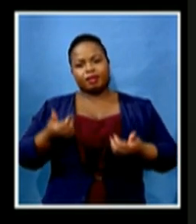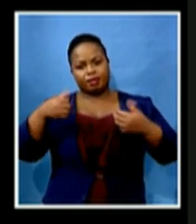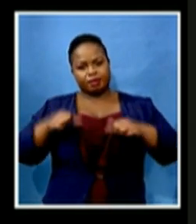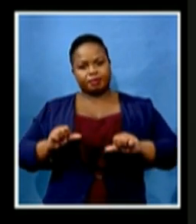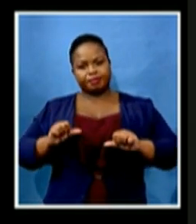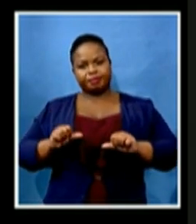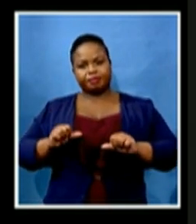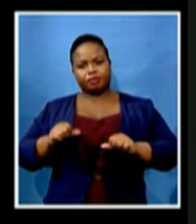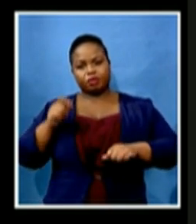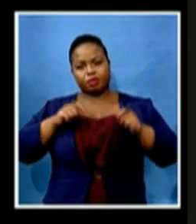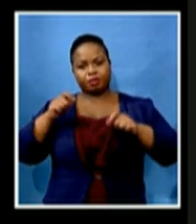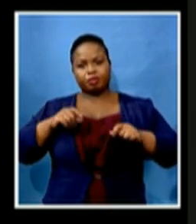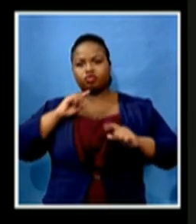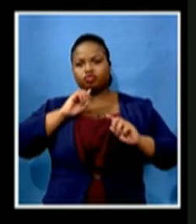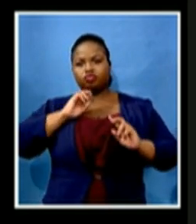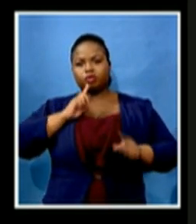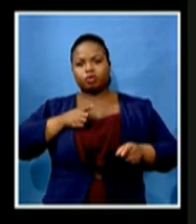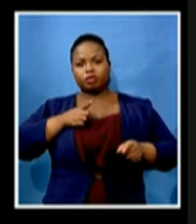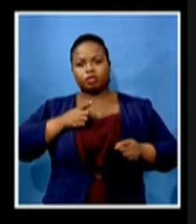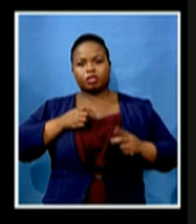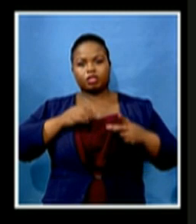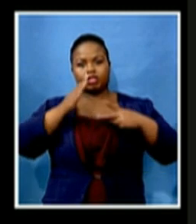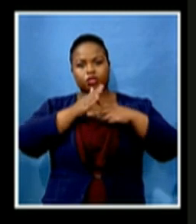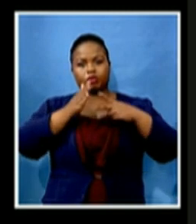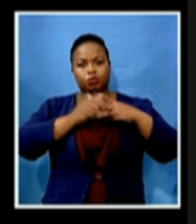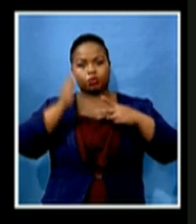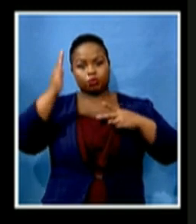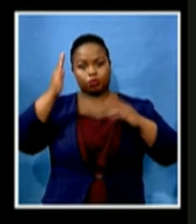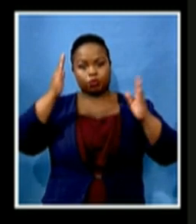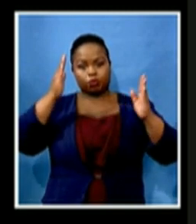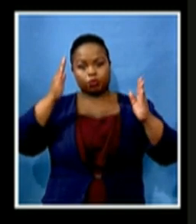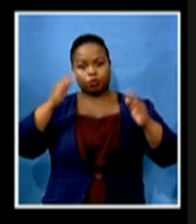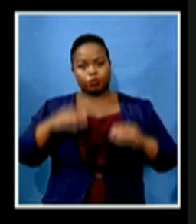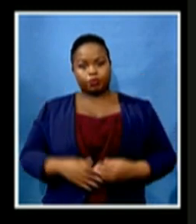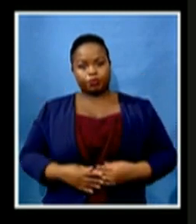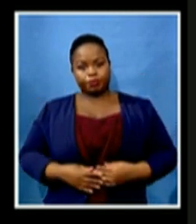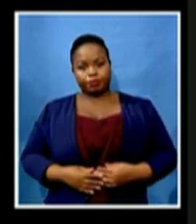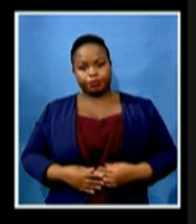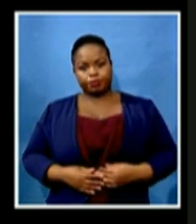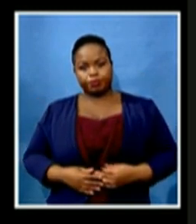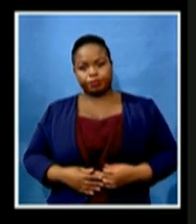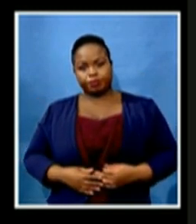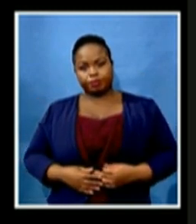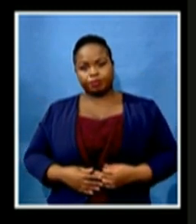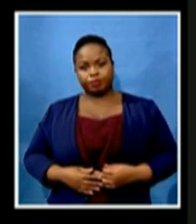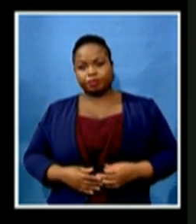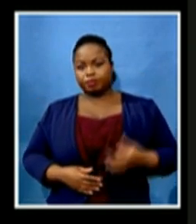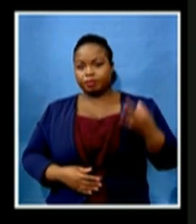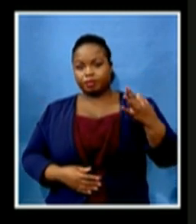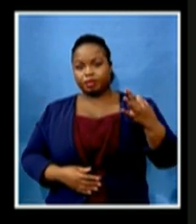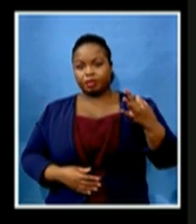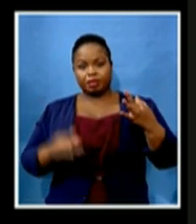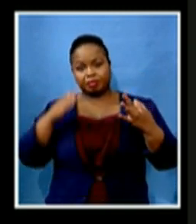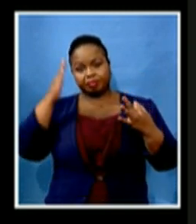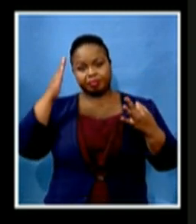hands coming up. One more chance, 3 hands, 4 hands